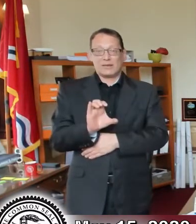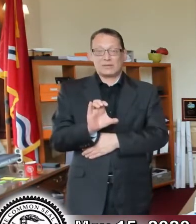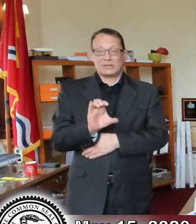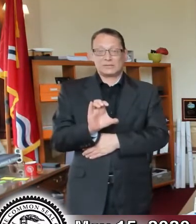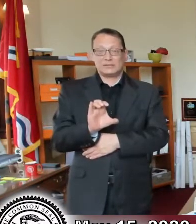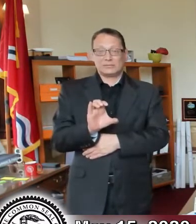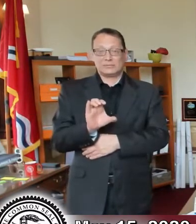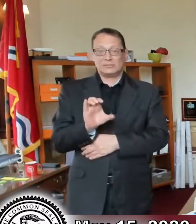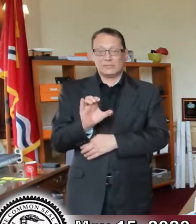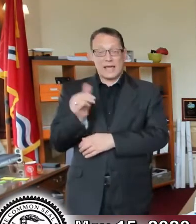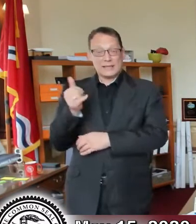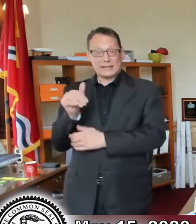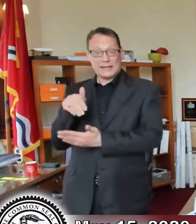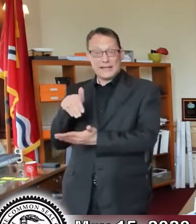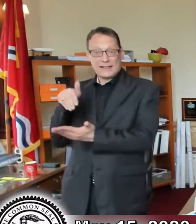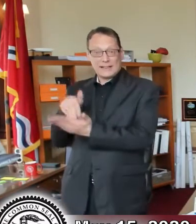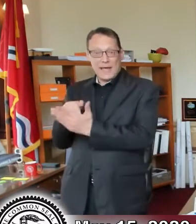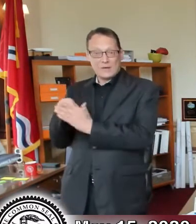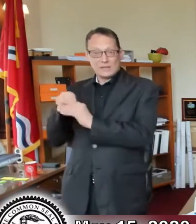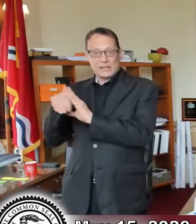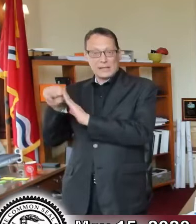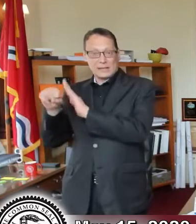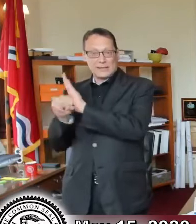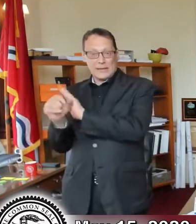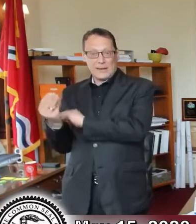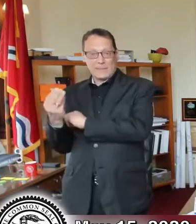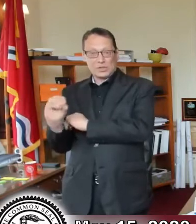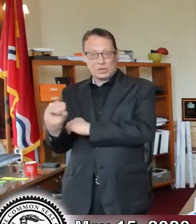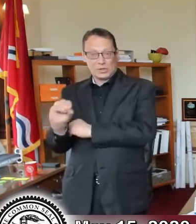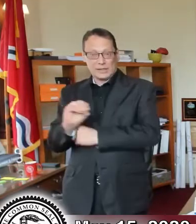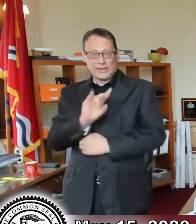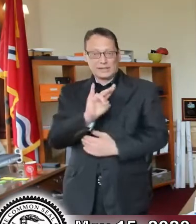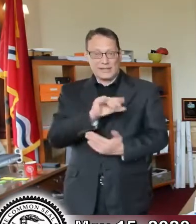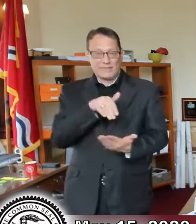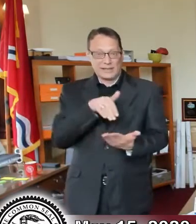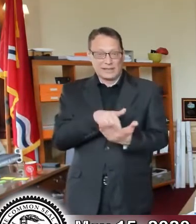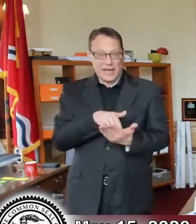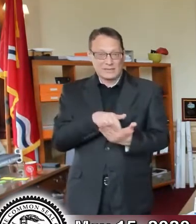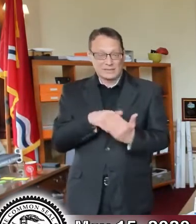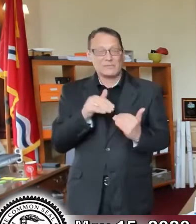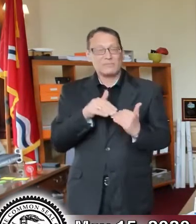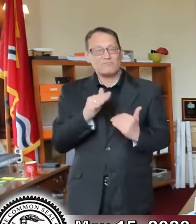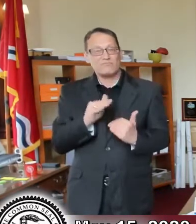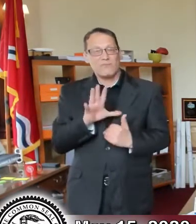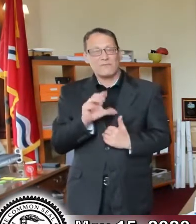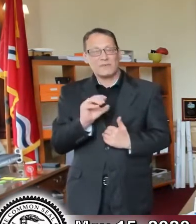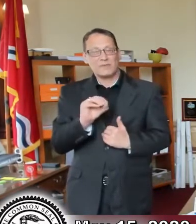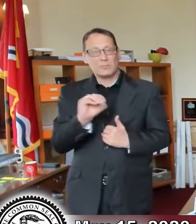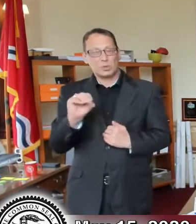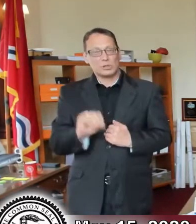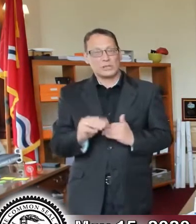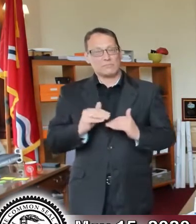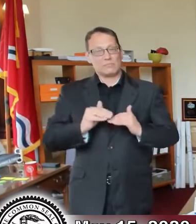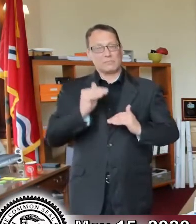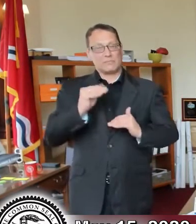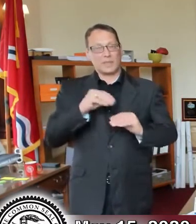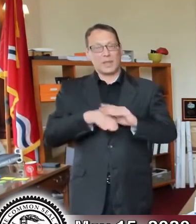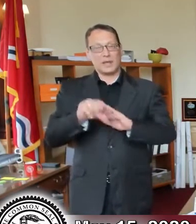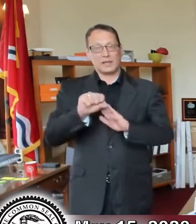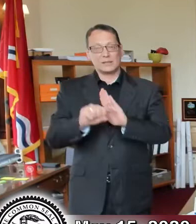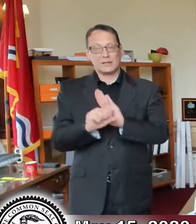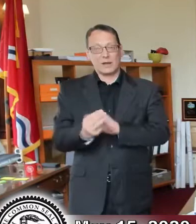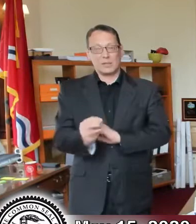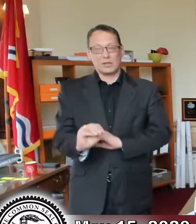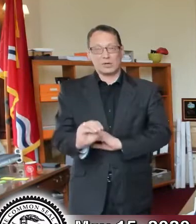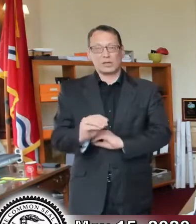of the 10,300 that the state of Missouri has. So that's a little over 50%, just the city and the county and the state of Missouri.